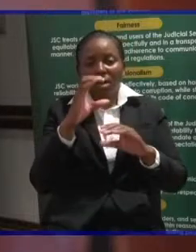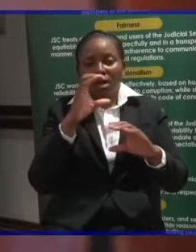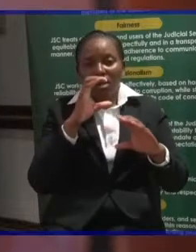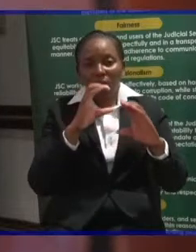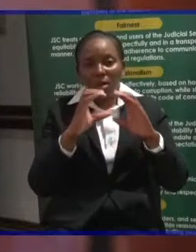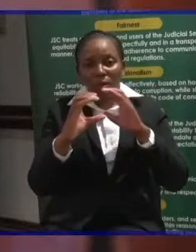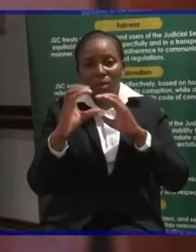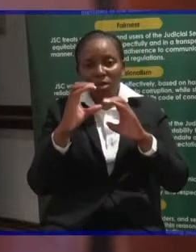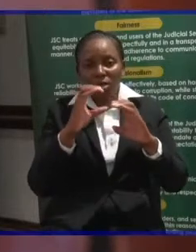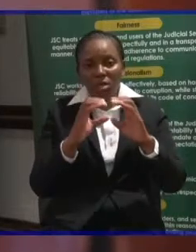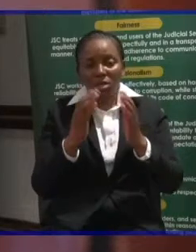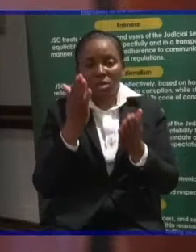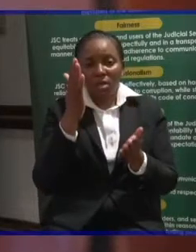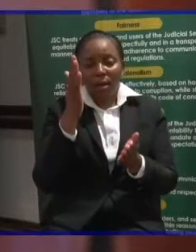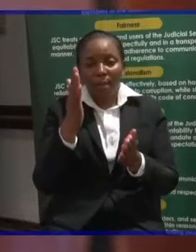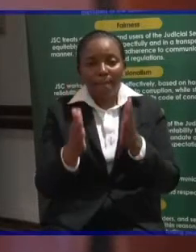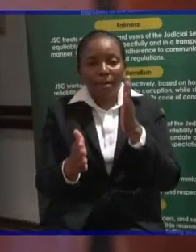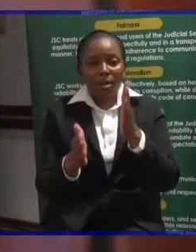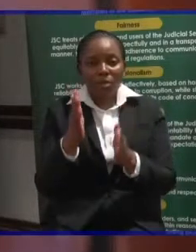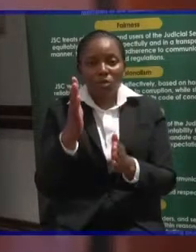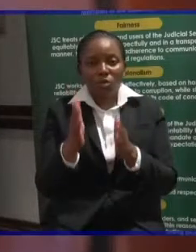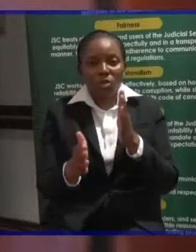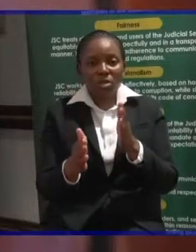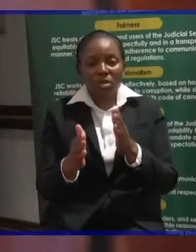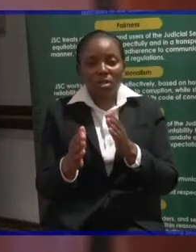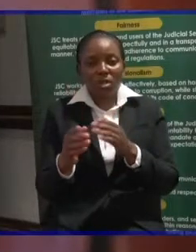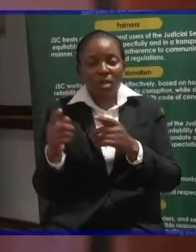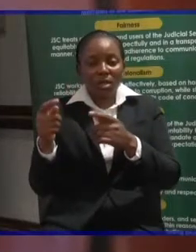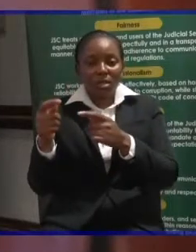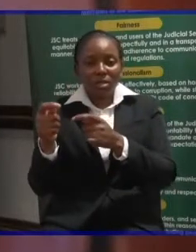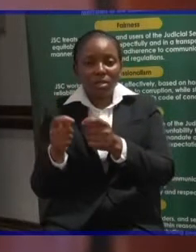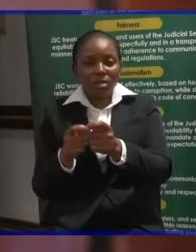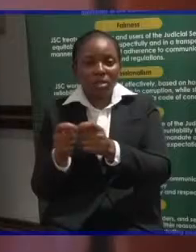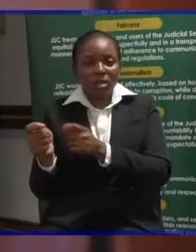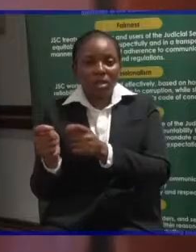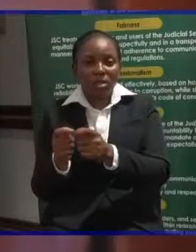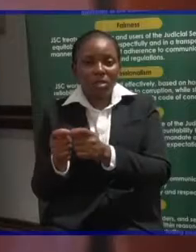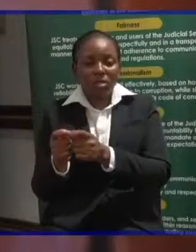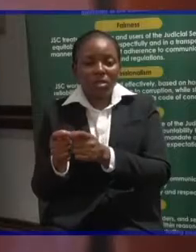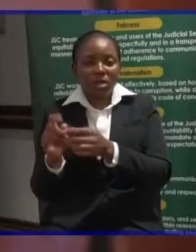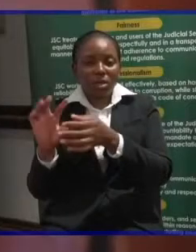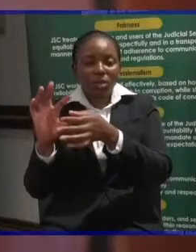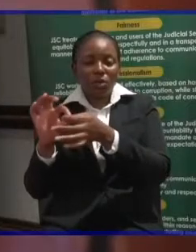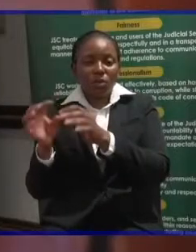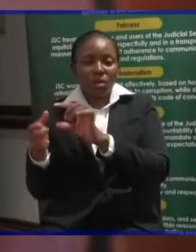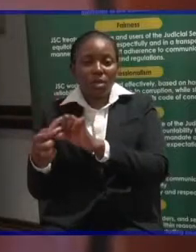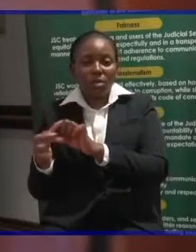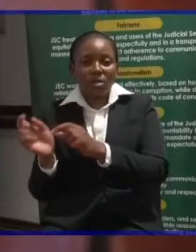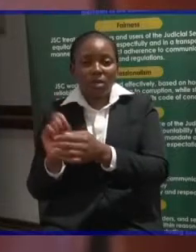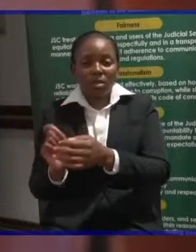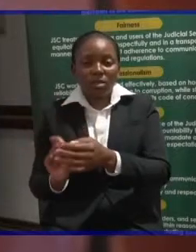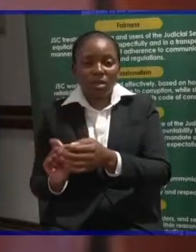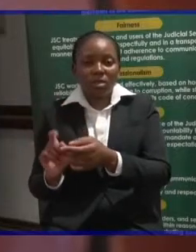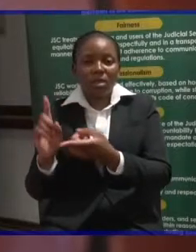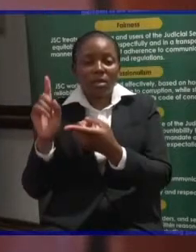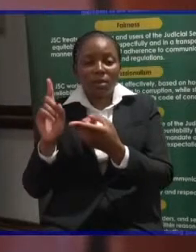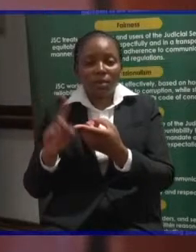between the trade unions, the registered trade unions,